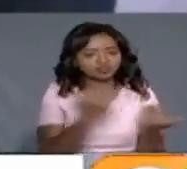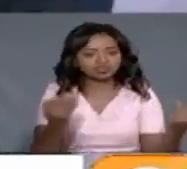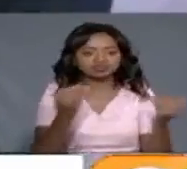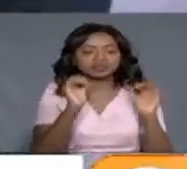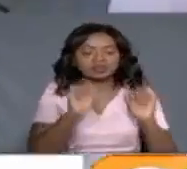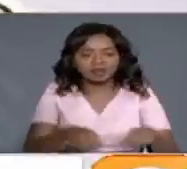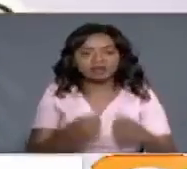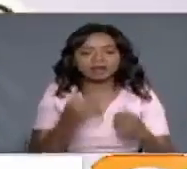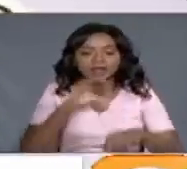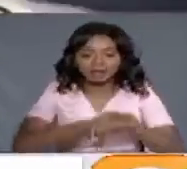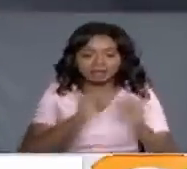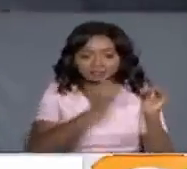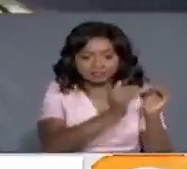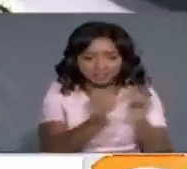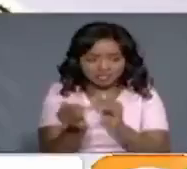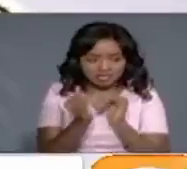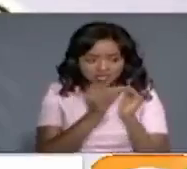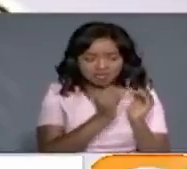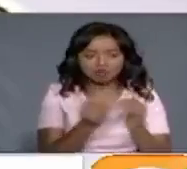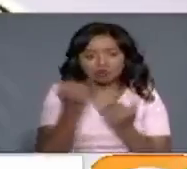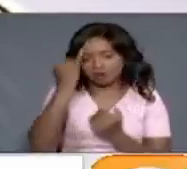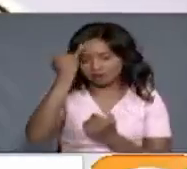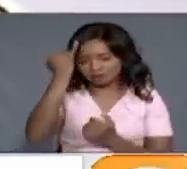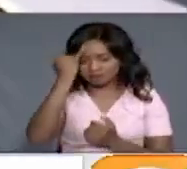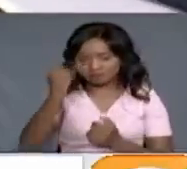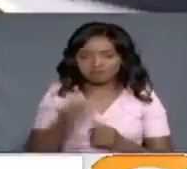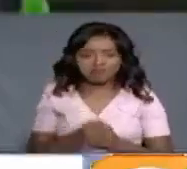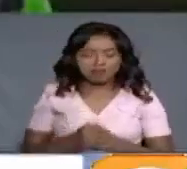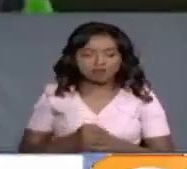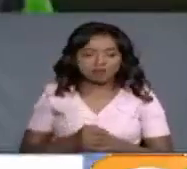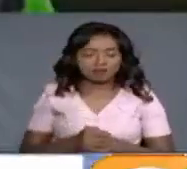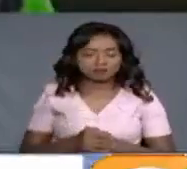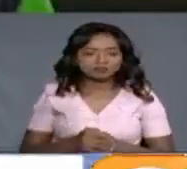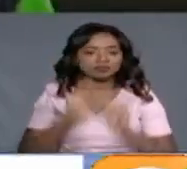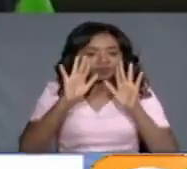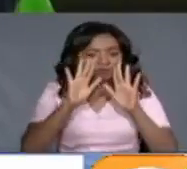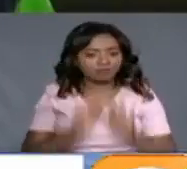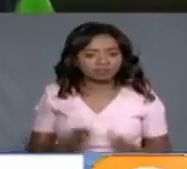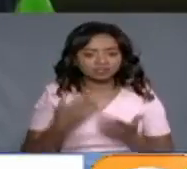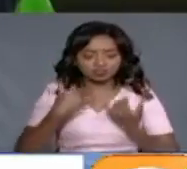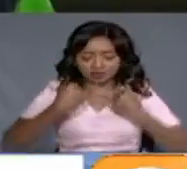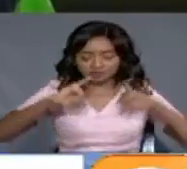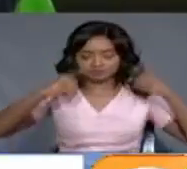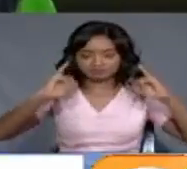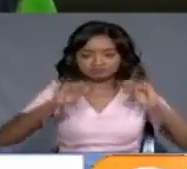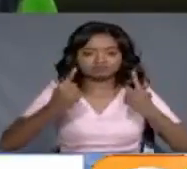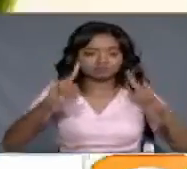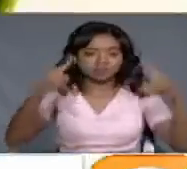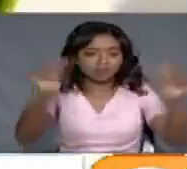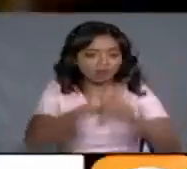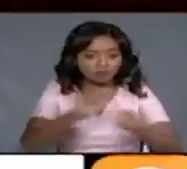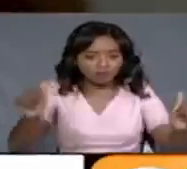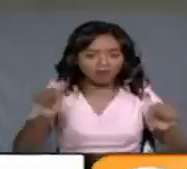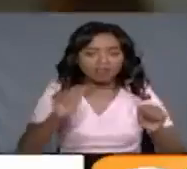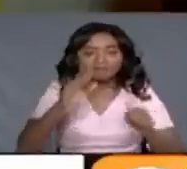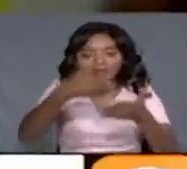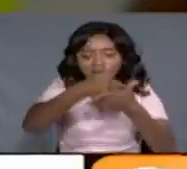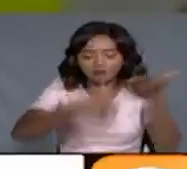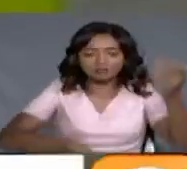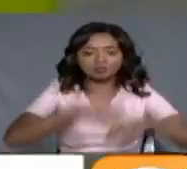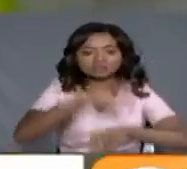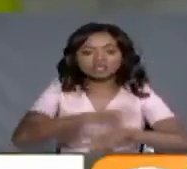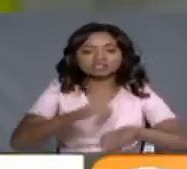The special task force formed by Professor Magoha to advise on the effective delivery of the CBC is expected to give its report by